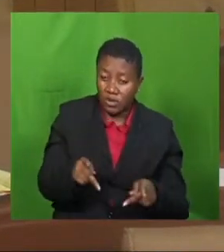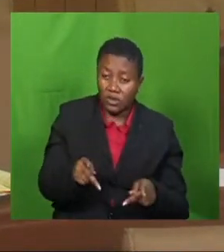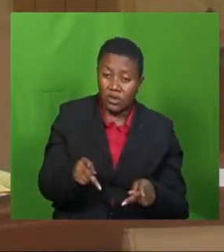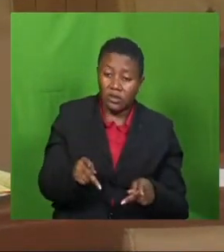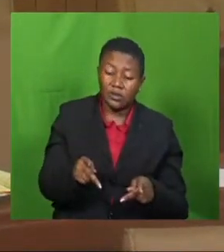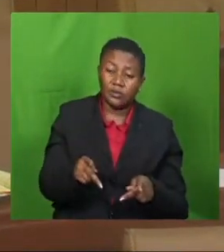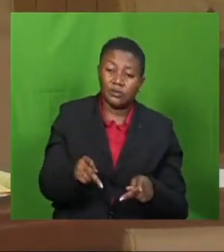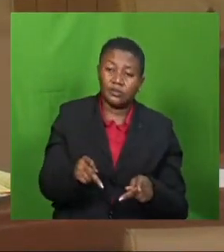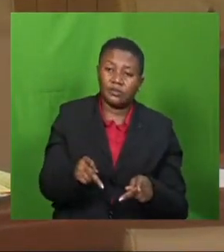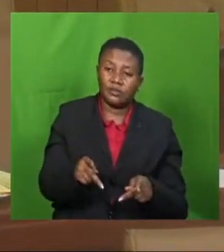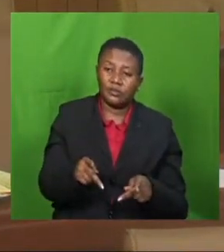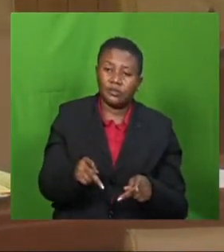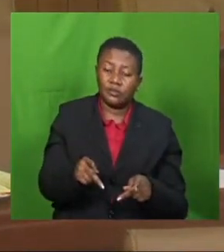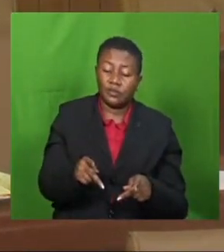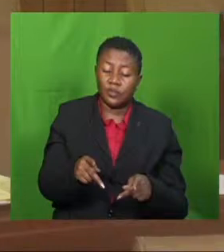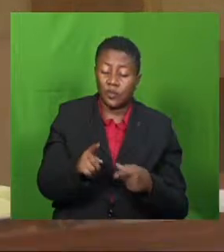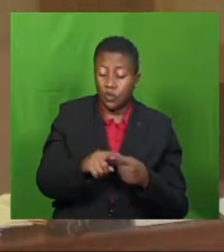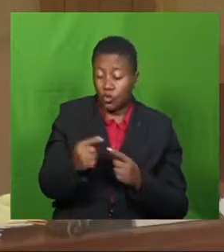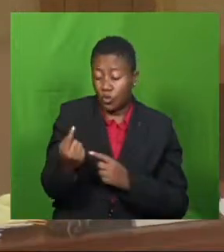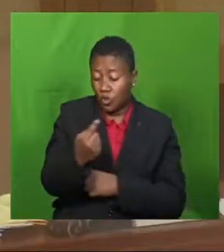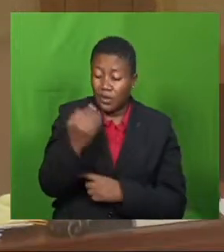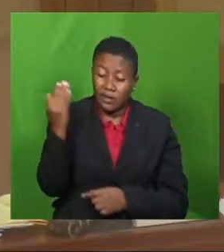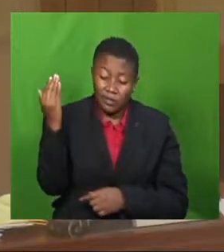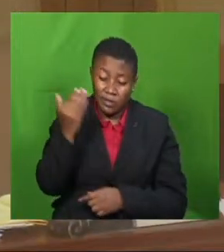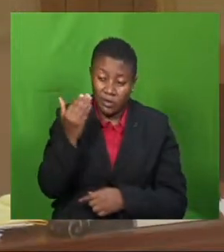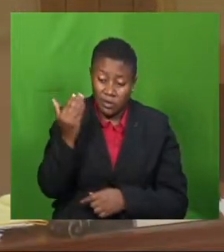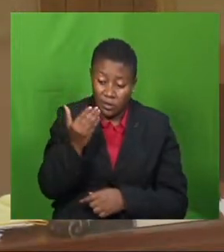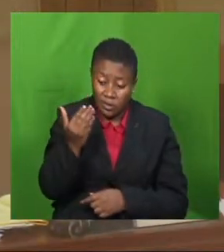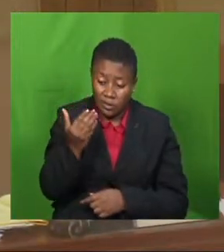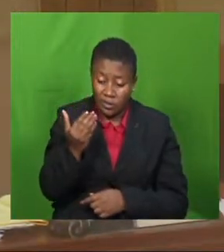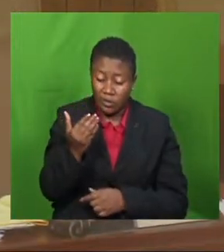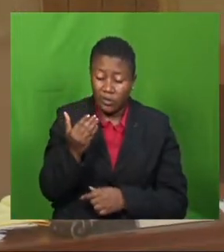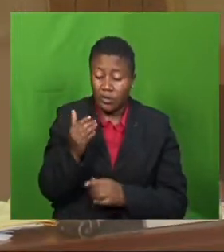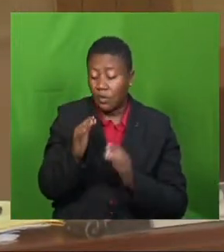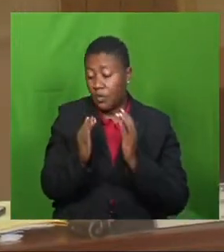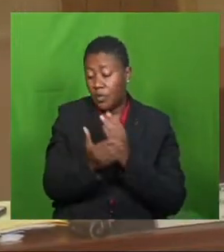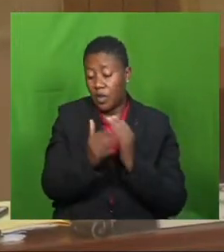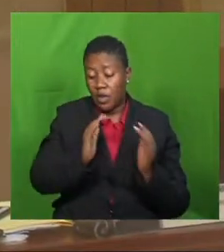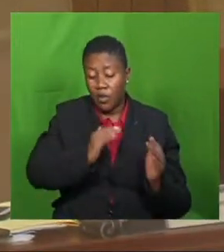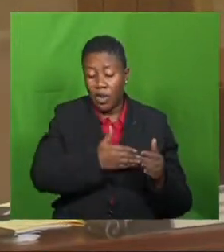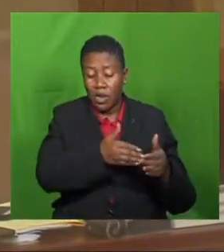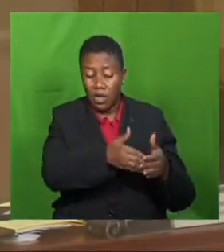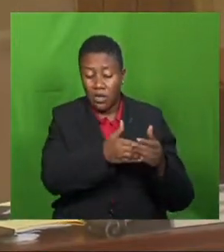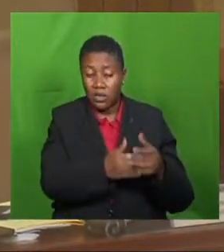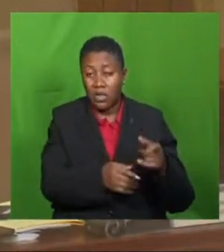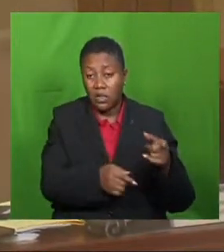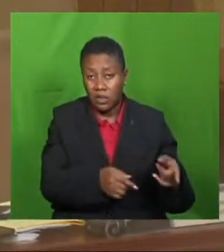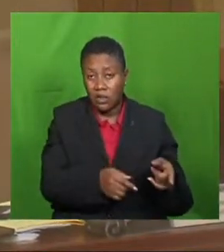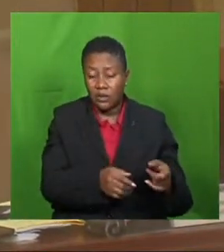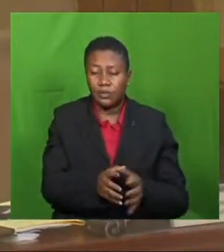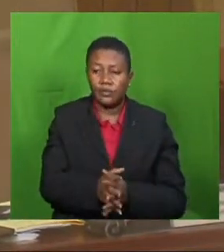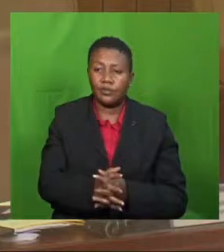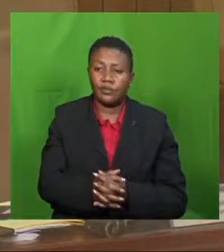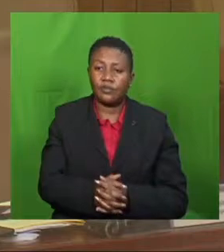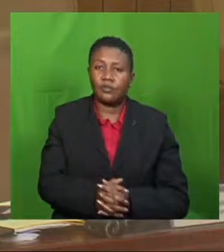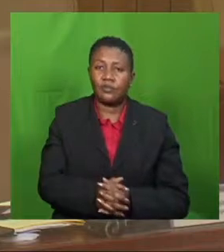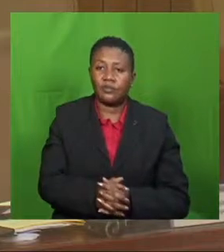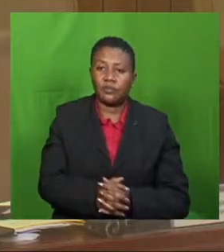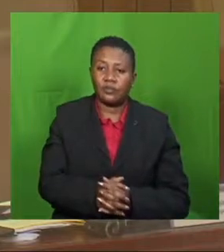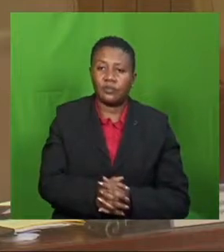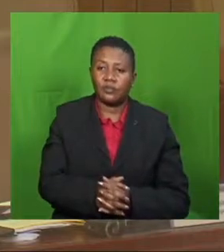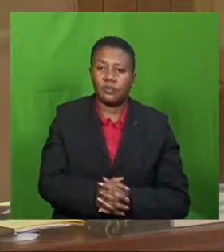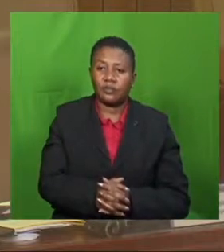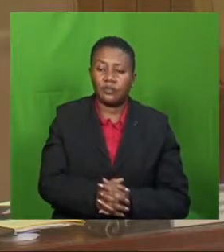the statement ably made by our distinguished leader of the House. Mr.